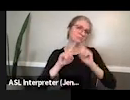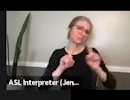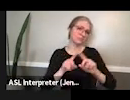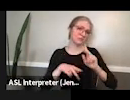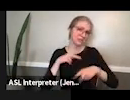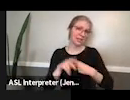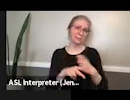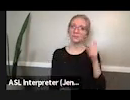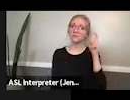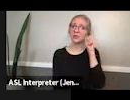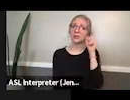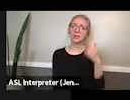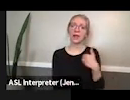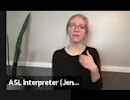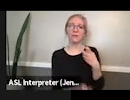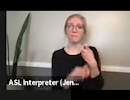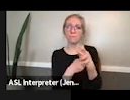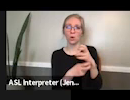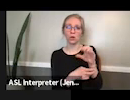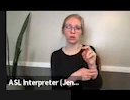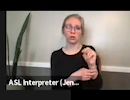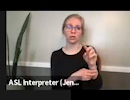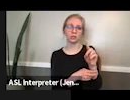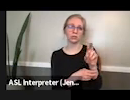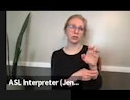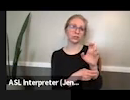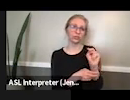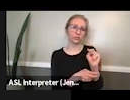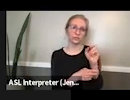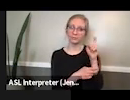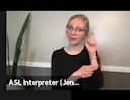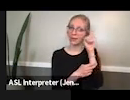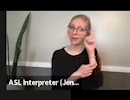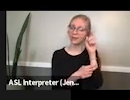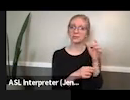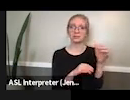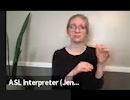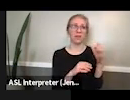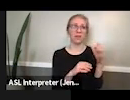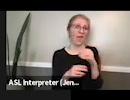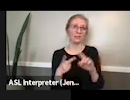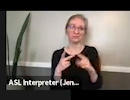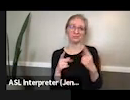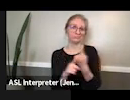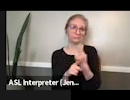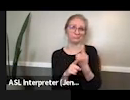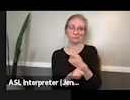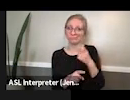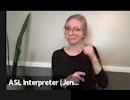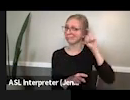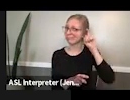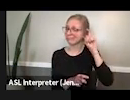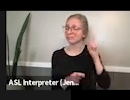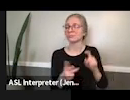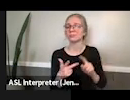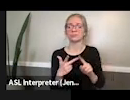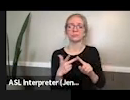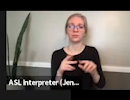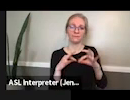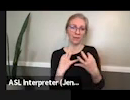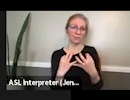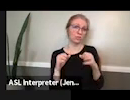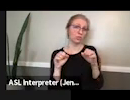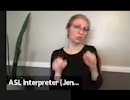are bone conduction aids, as well as the kind of aids that you're used to seeing. It also allows families to consider and opt for